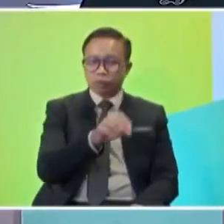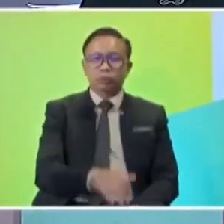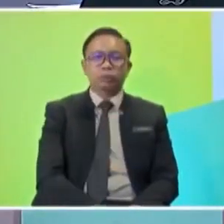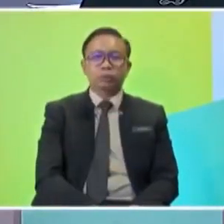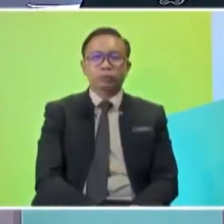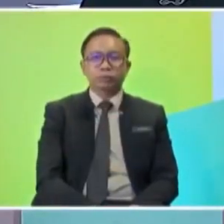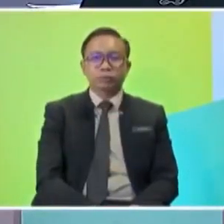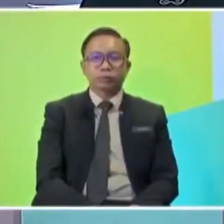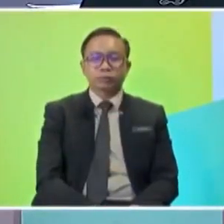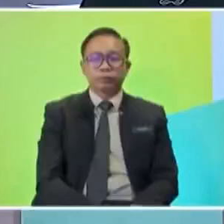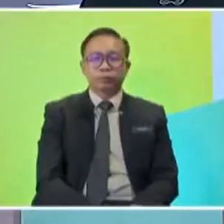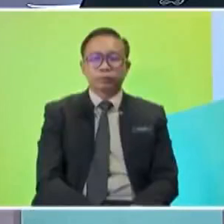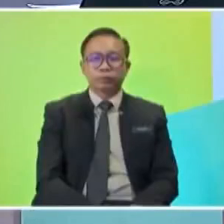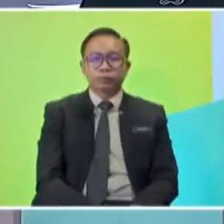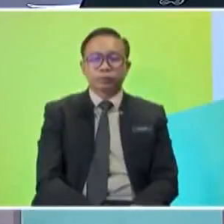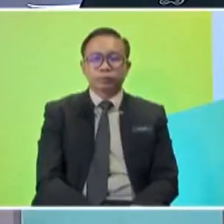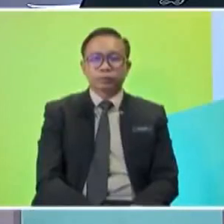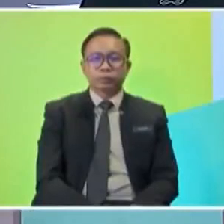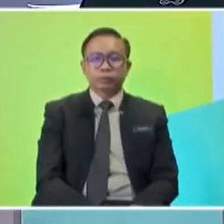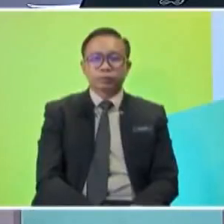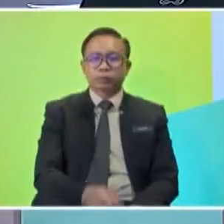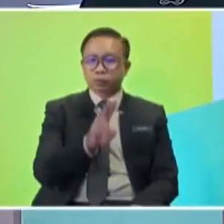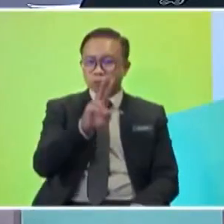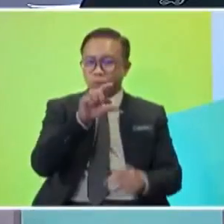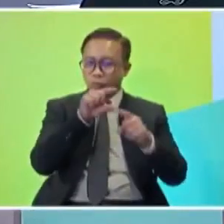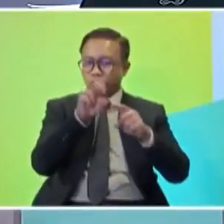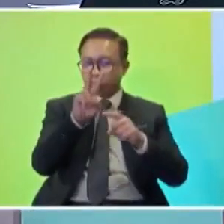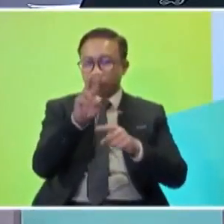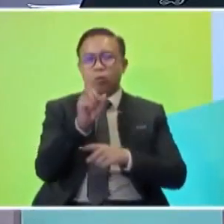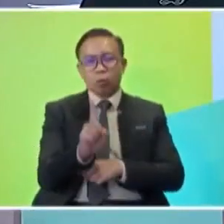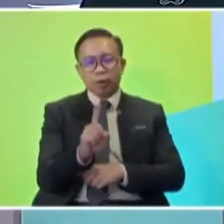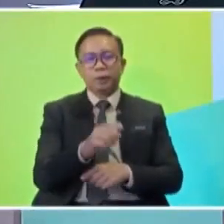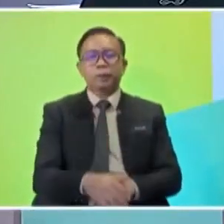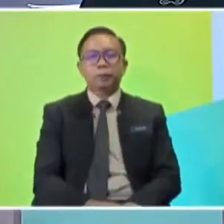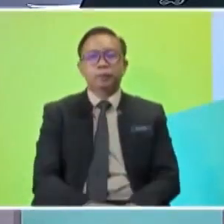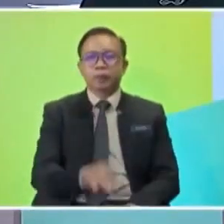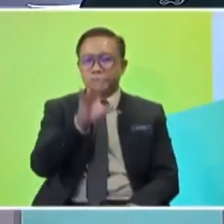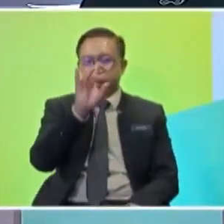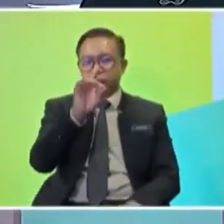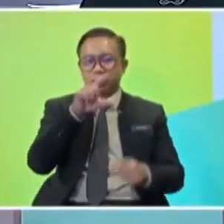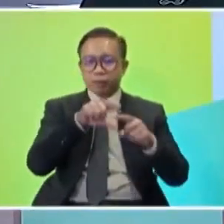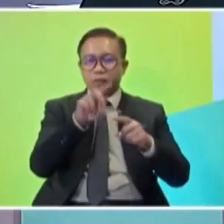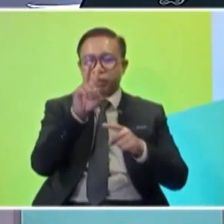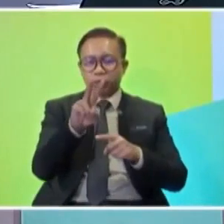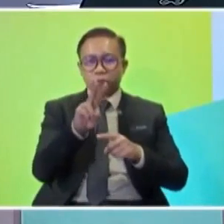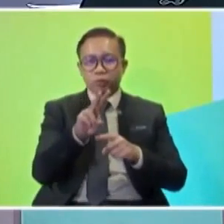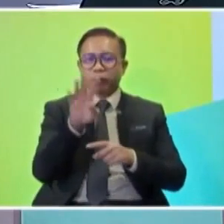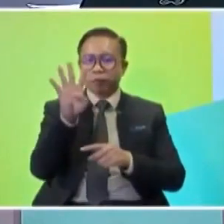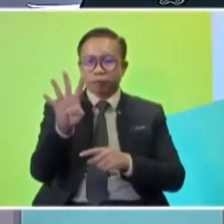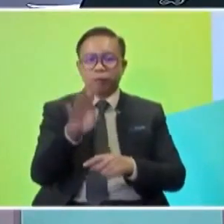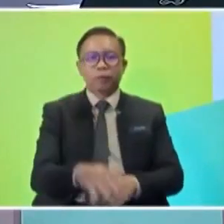we have 8. Correct. Alright. 2 divide with 2, you get 1. 8 divided by 2, you get